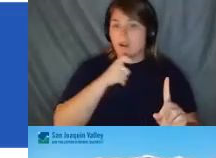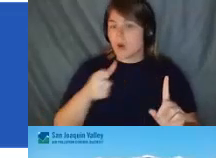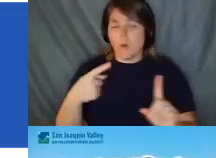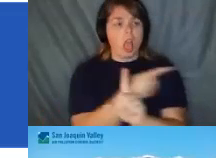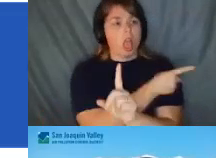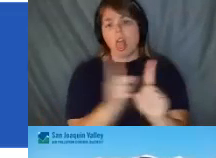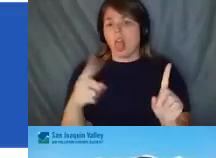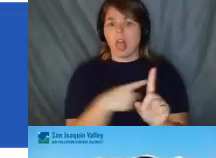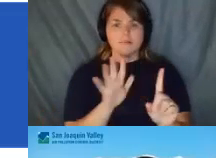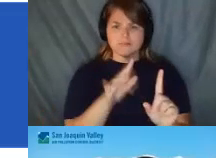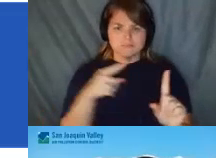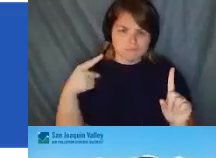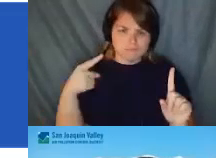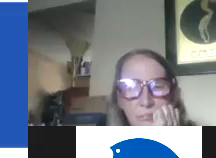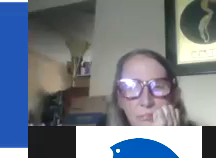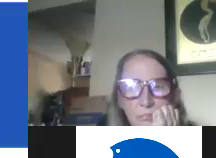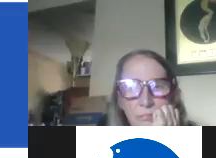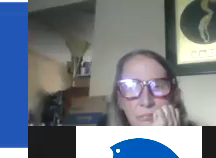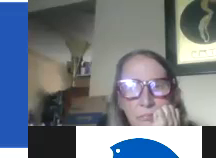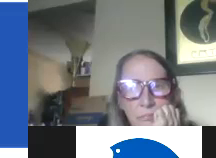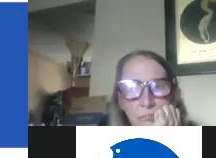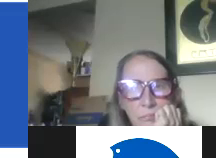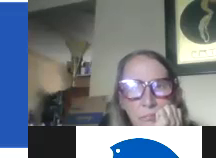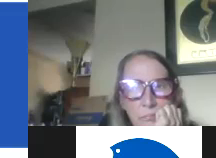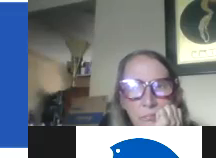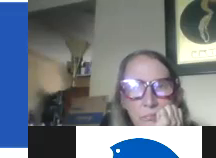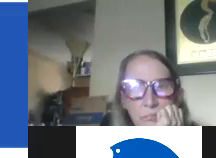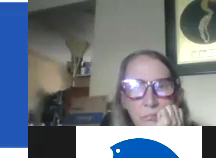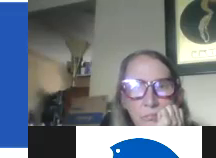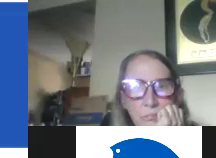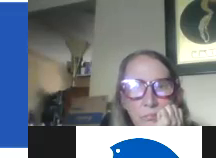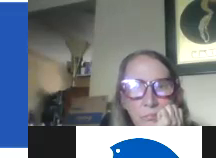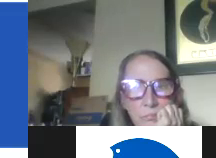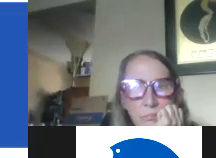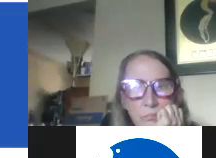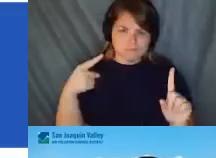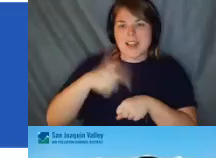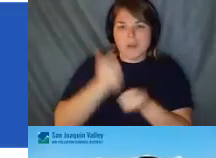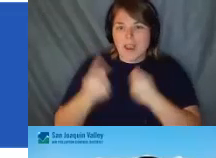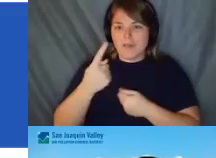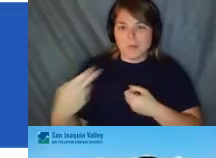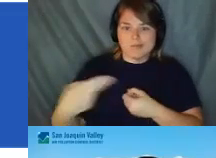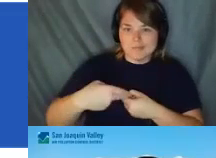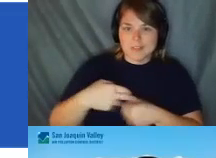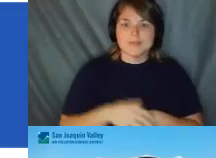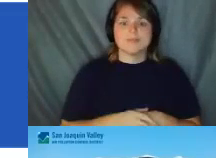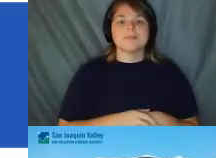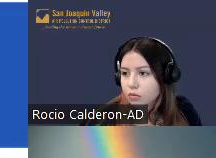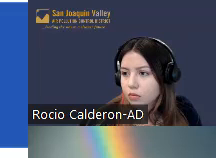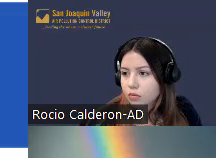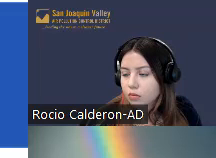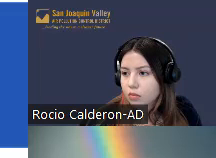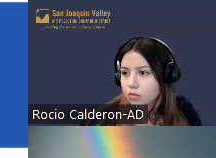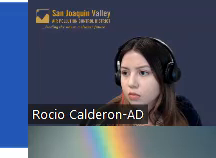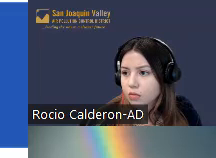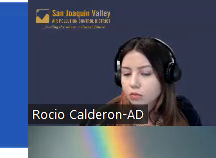to the point. This will allow for everyone to have enough time to participate. We also ask for you to attack the problem, not the person. You